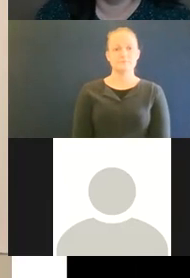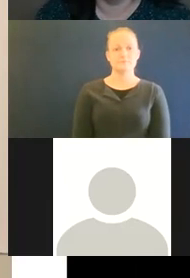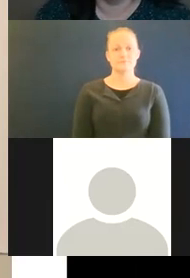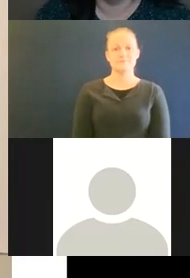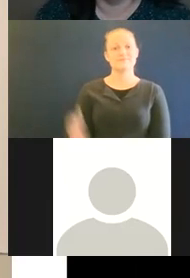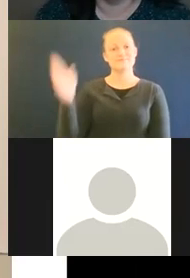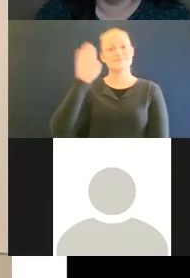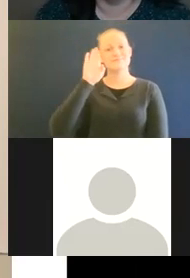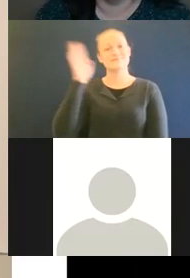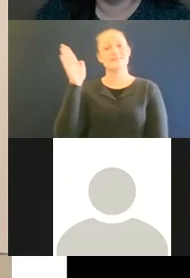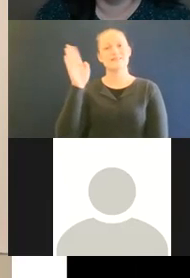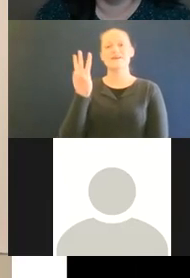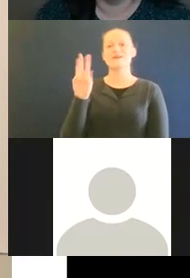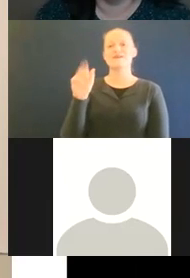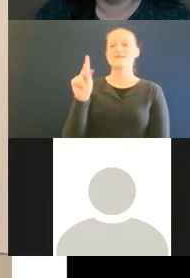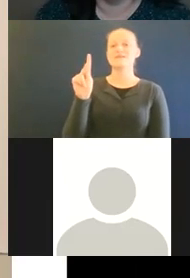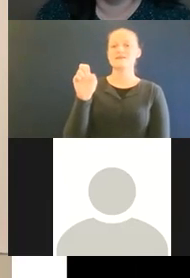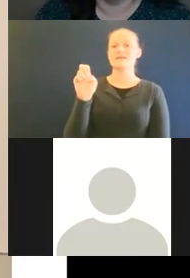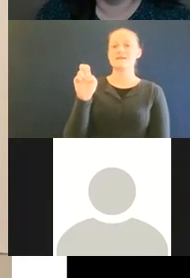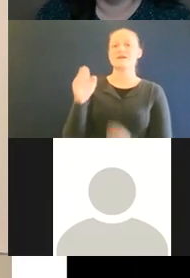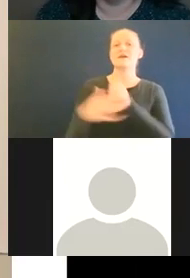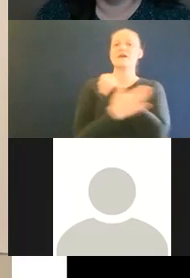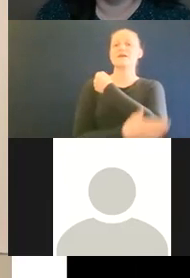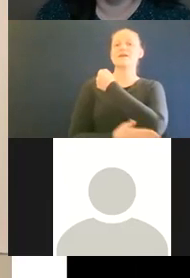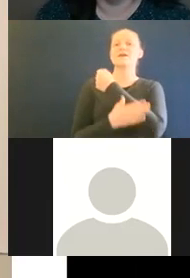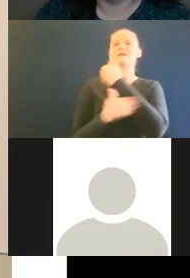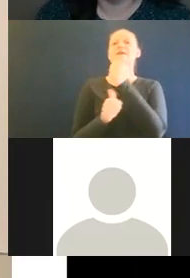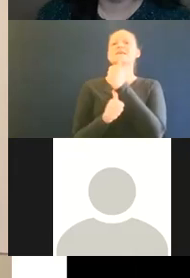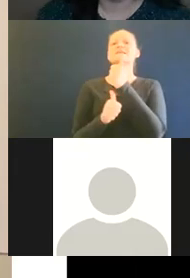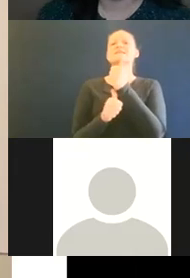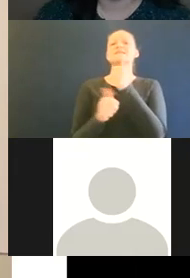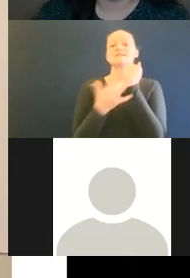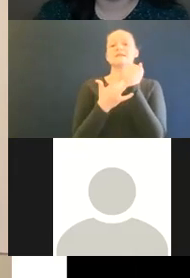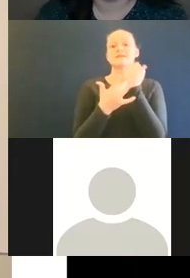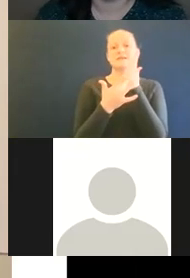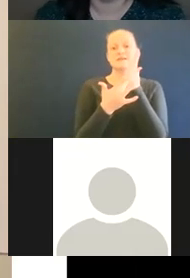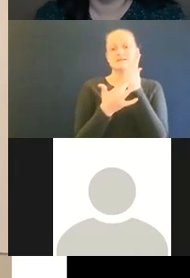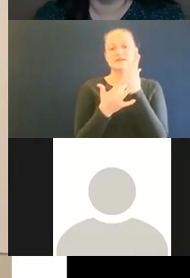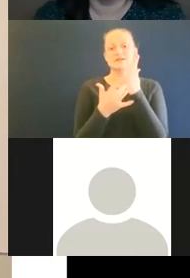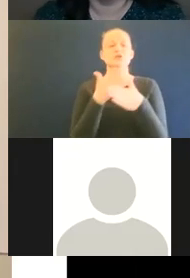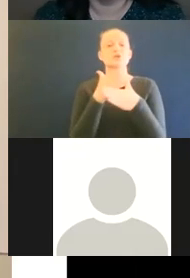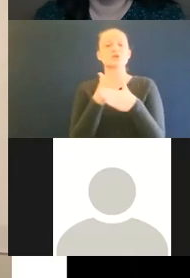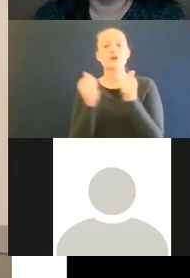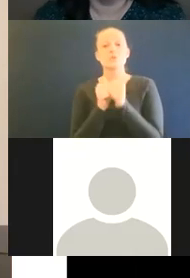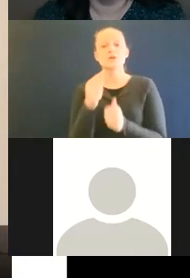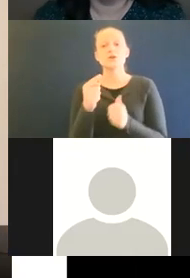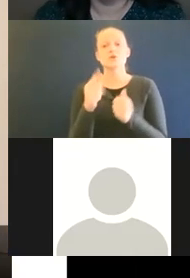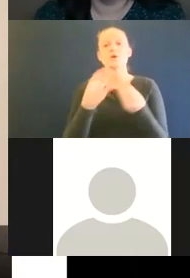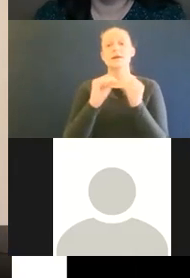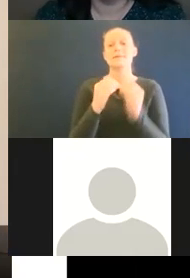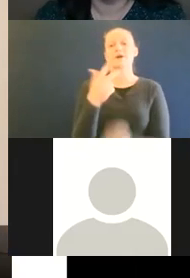Hey there, Wayne County Assistive Technology here to share with you AAC tip number